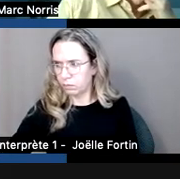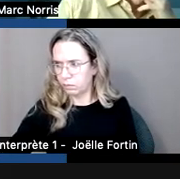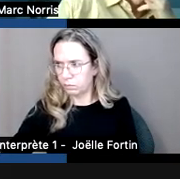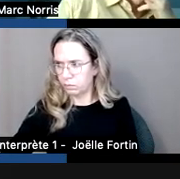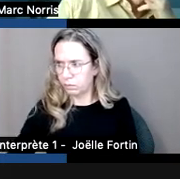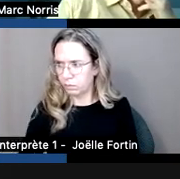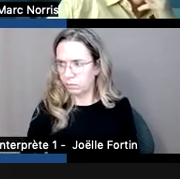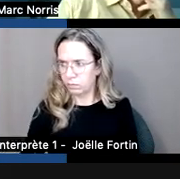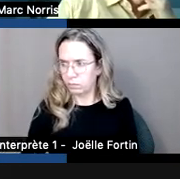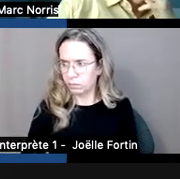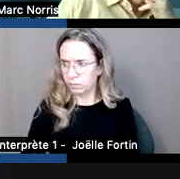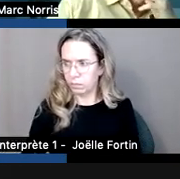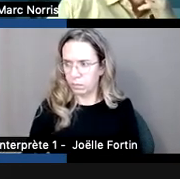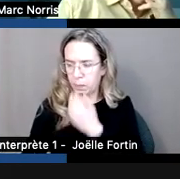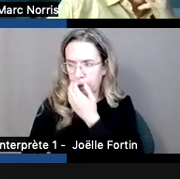stress?